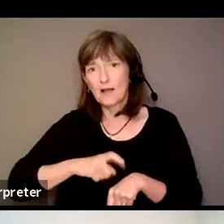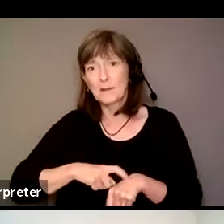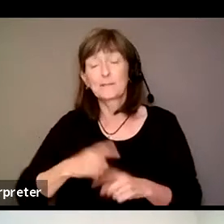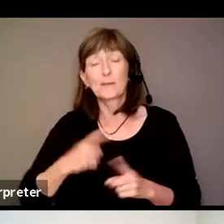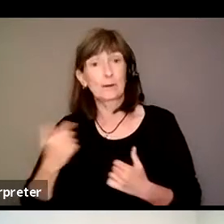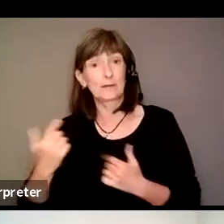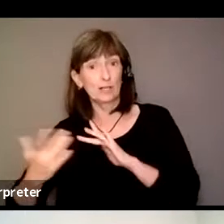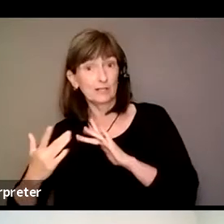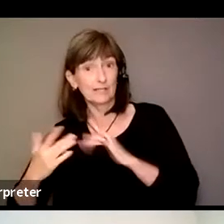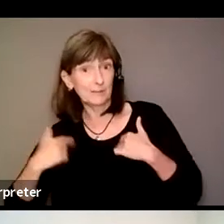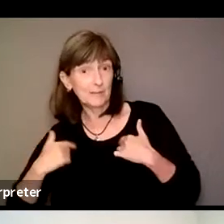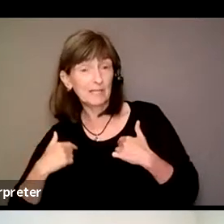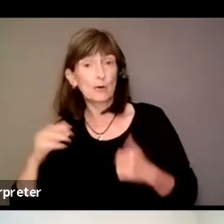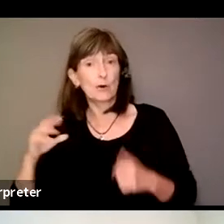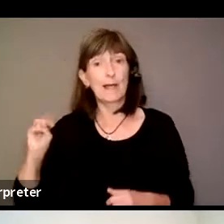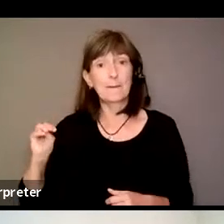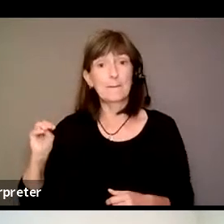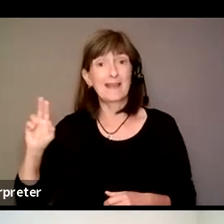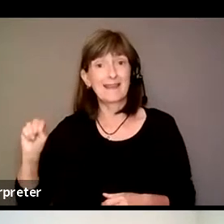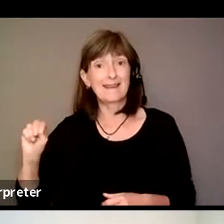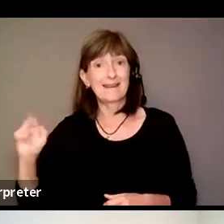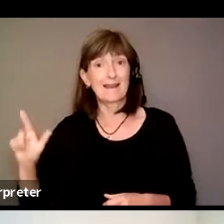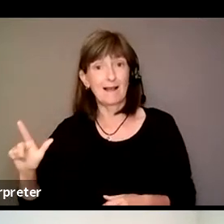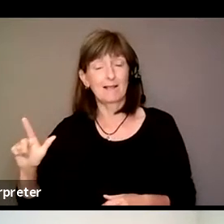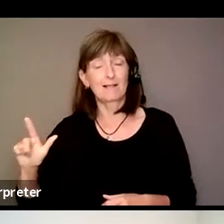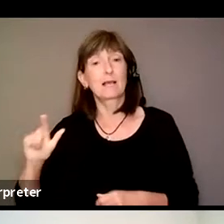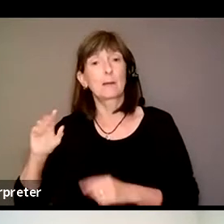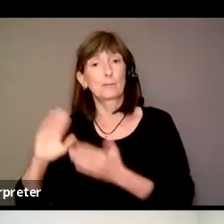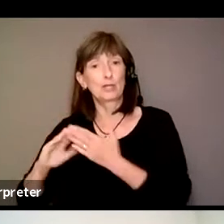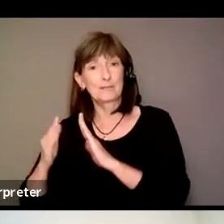M&L at any time. Thank you.